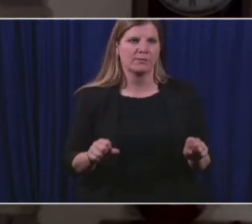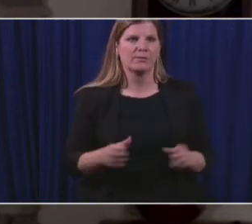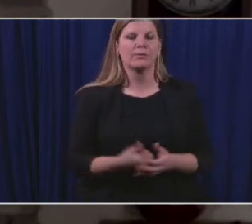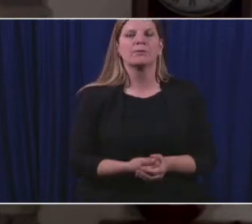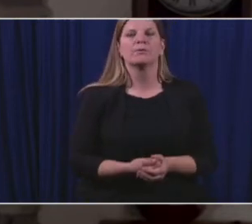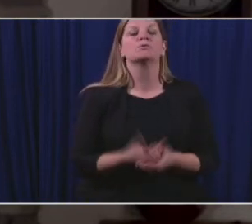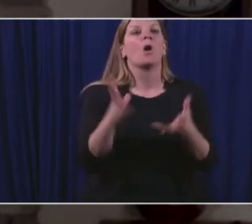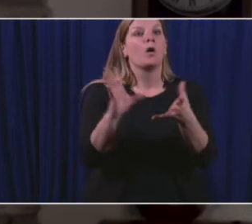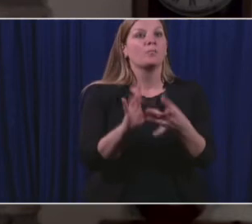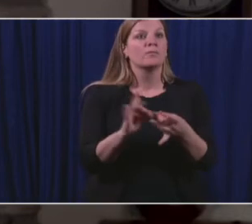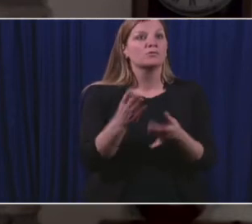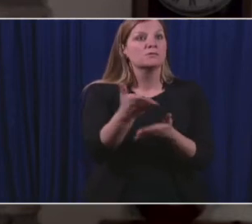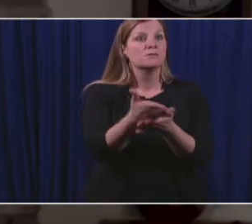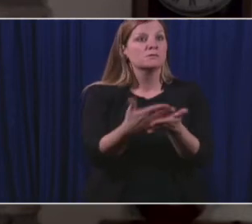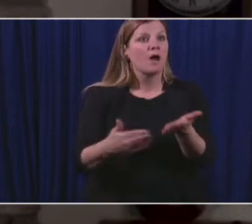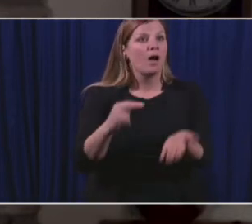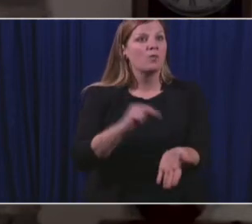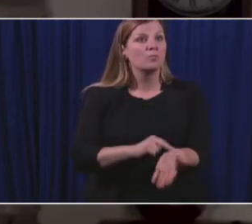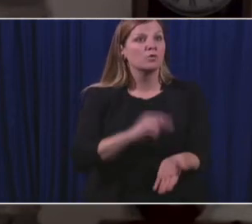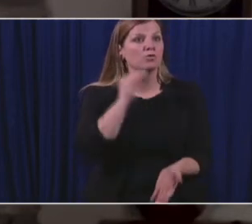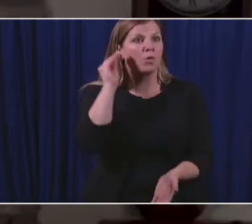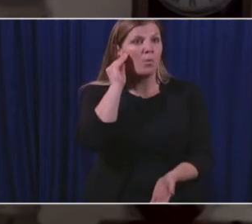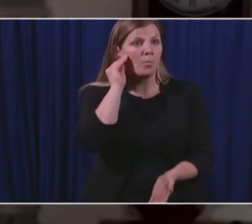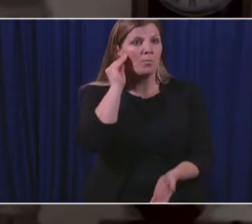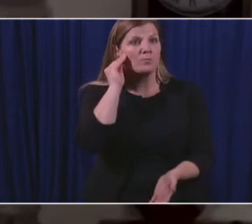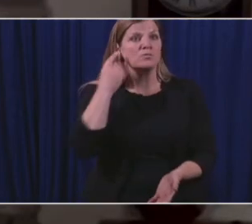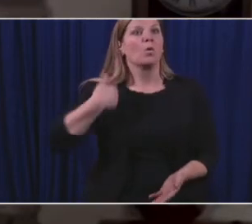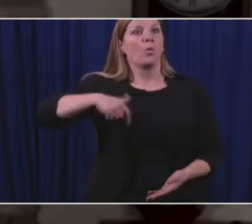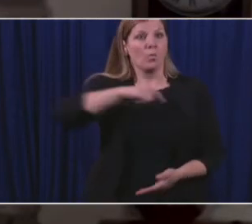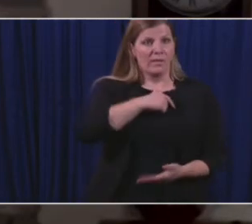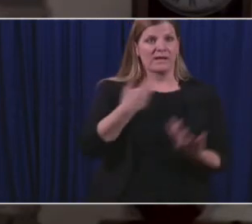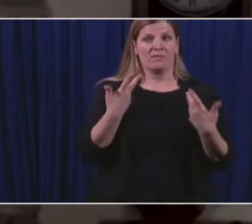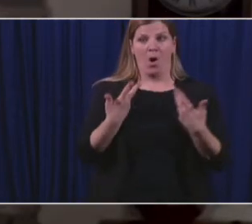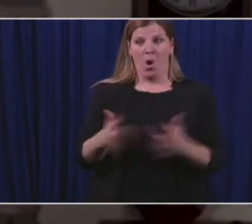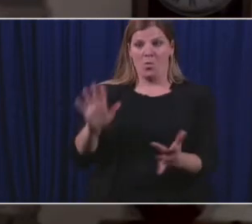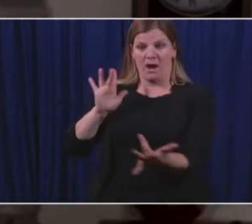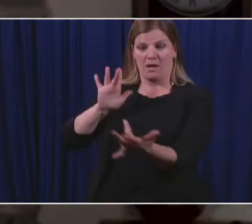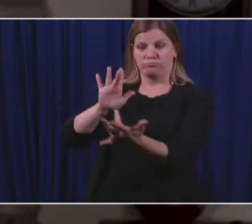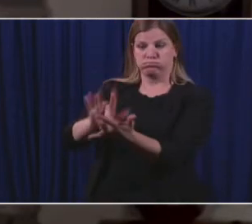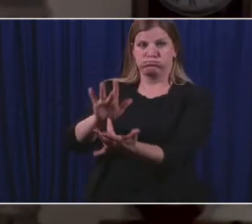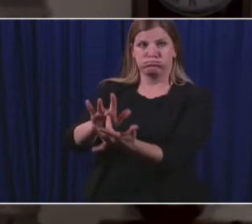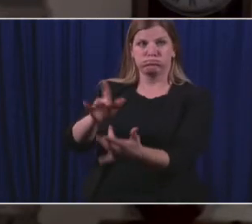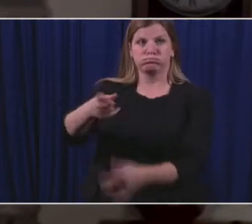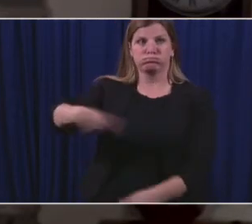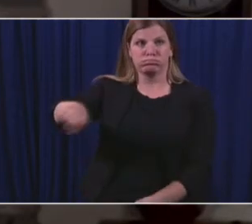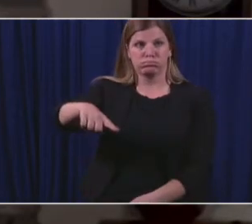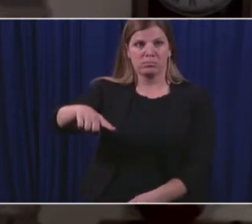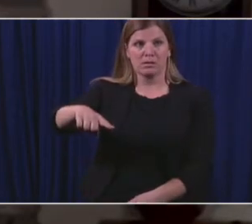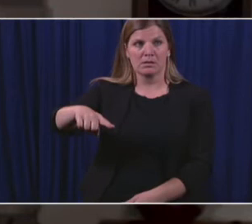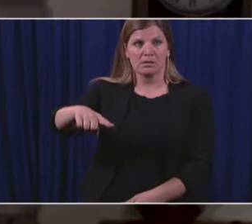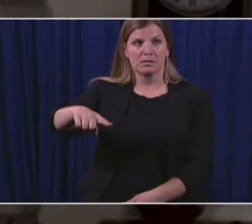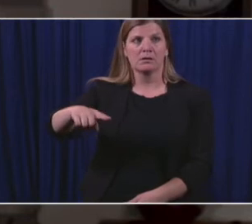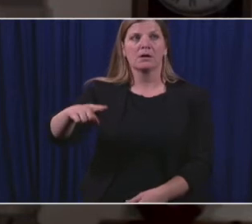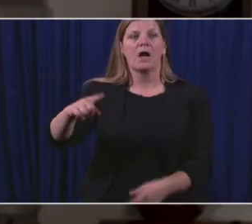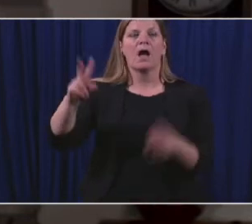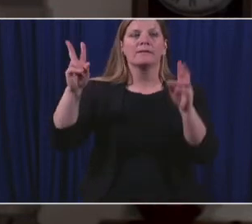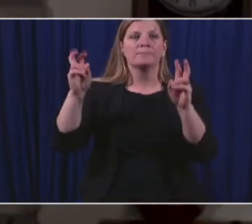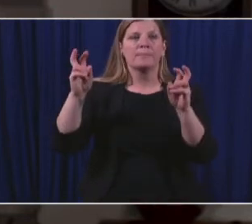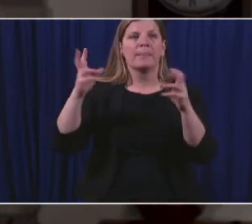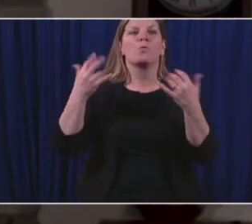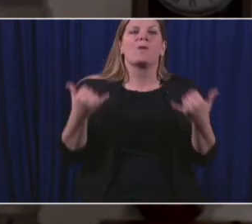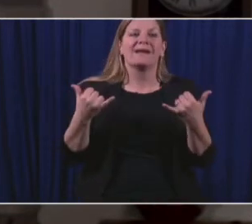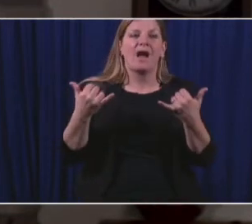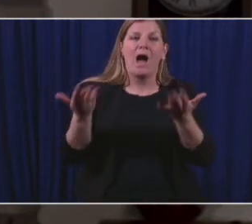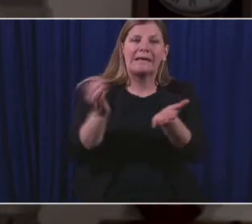homes, some nursing homes have started to been contacted. And let me just use the term, this is a scheduling issue at this